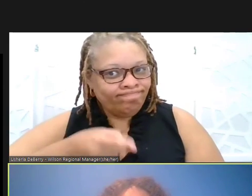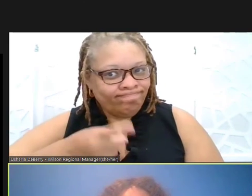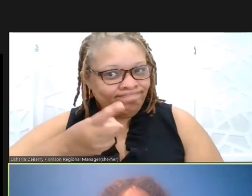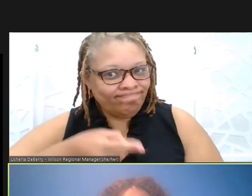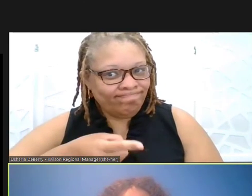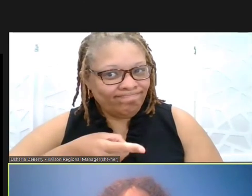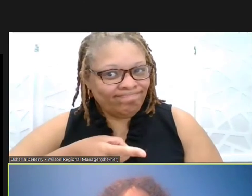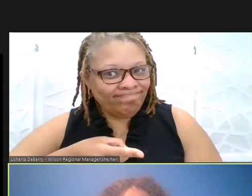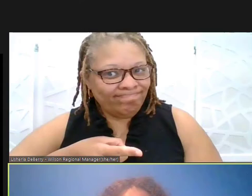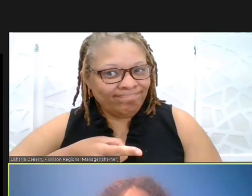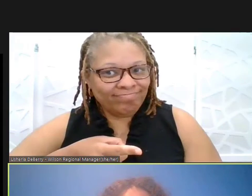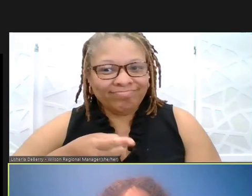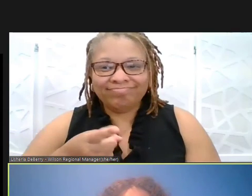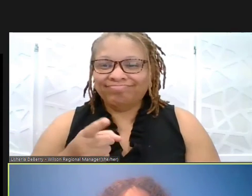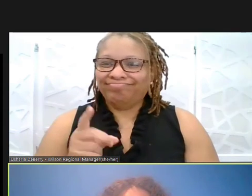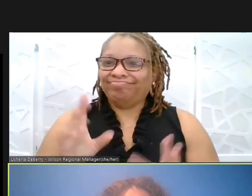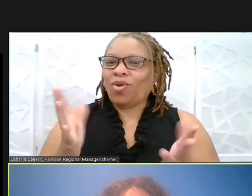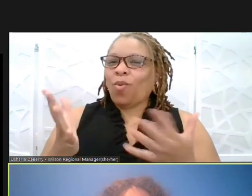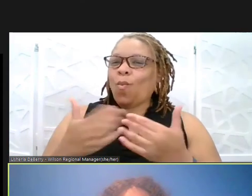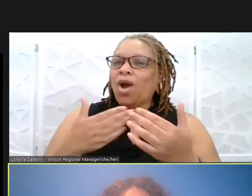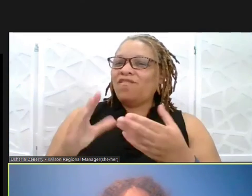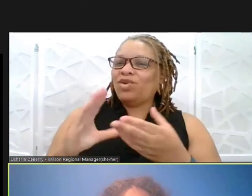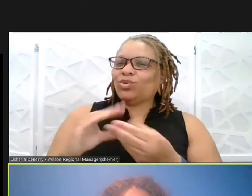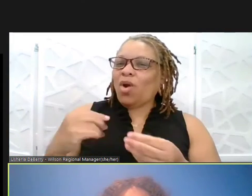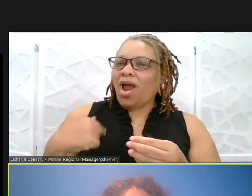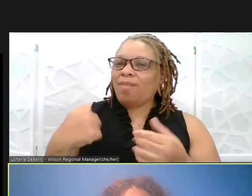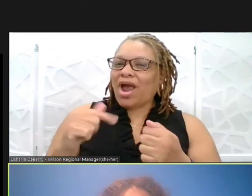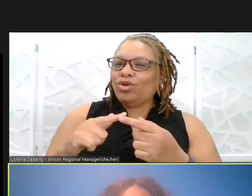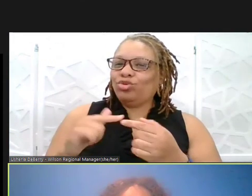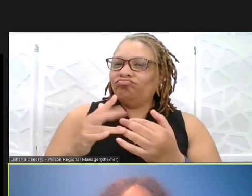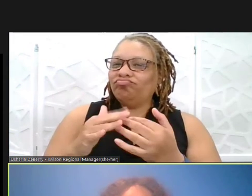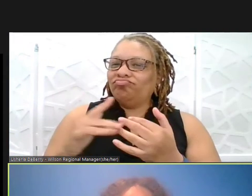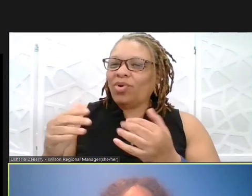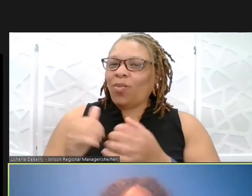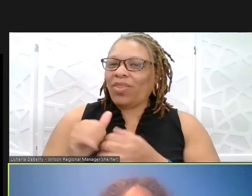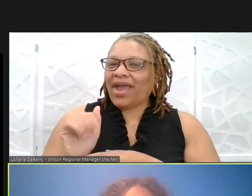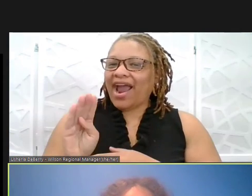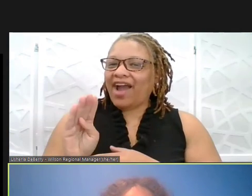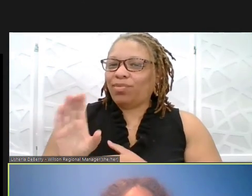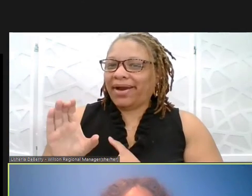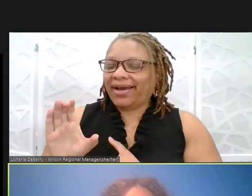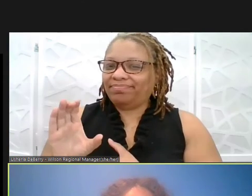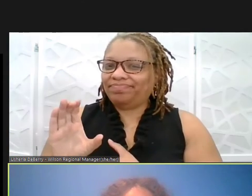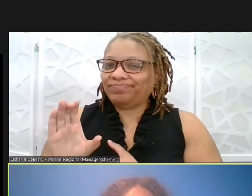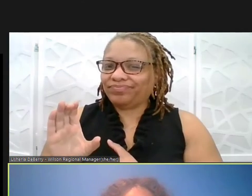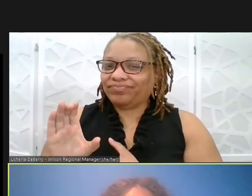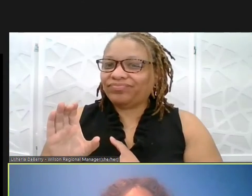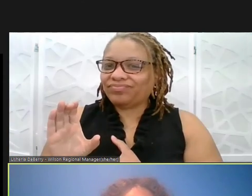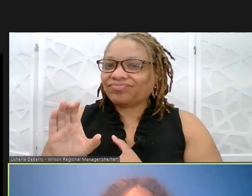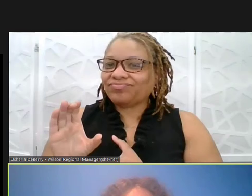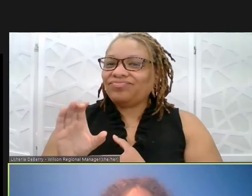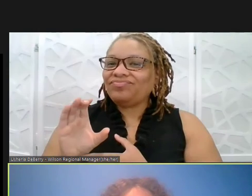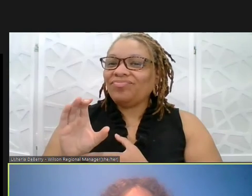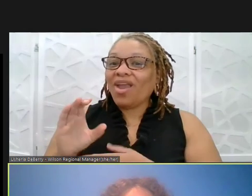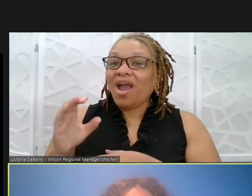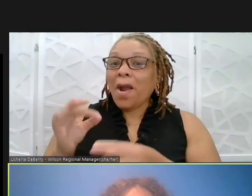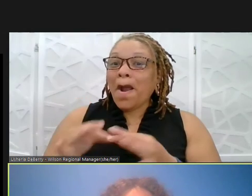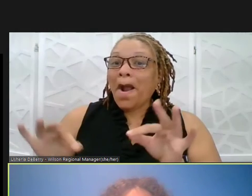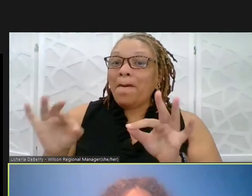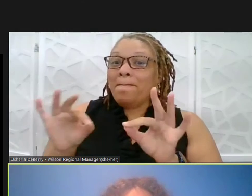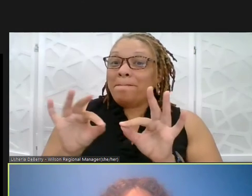With that D right there, oh, ooh, you're in trouble. Whatever the story I'm trying to display with the alphabet, the